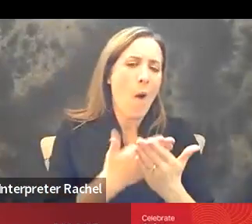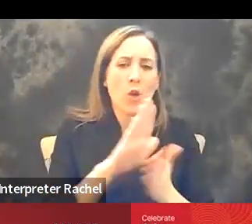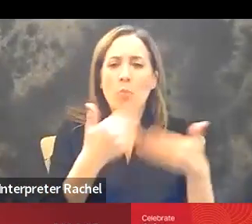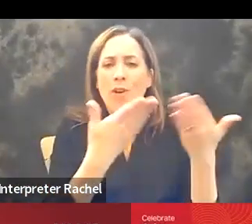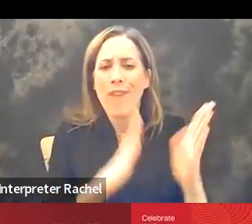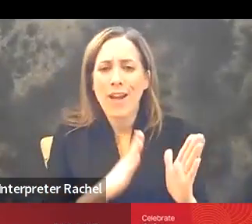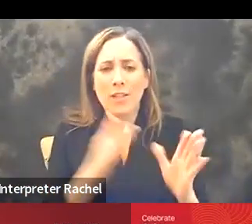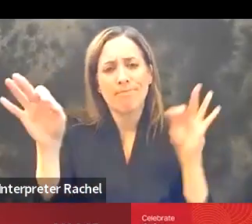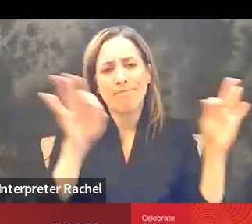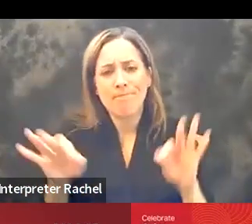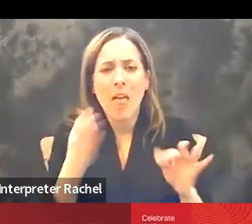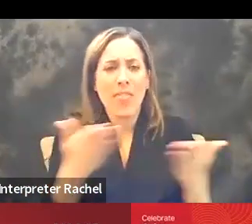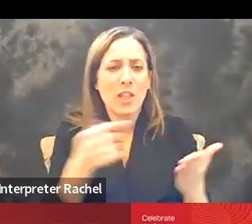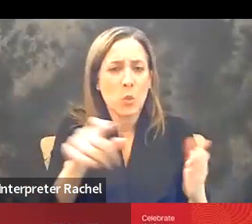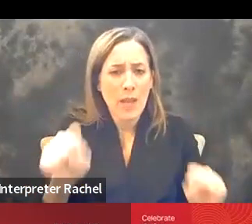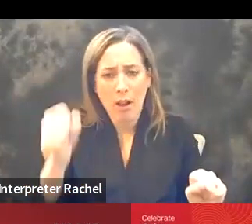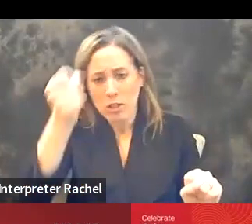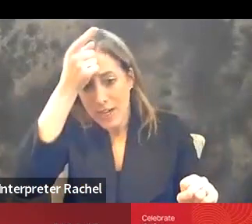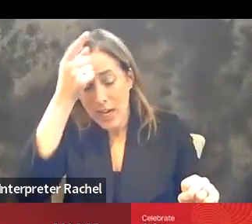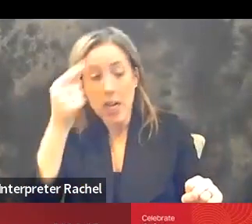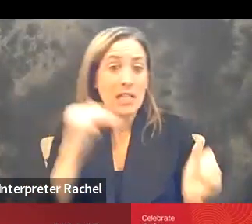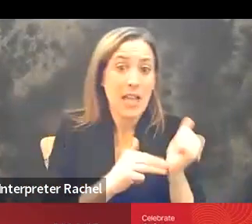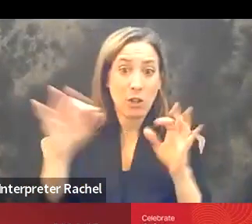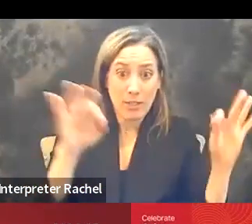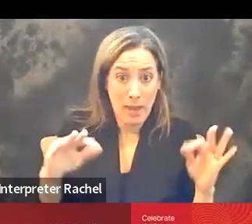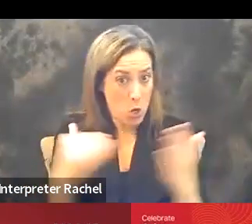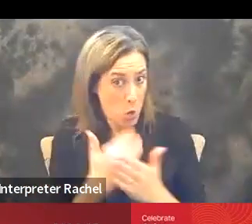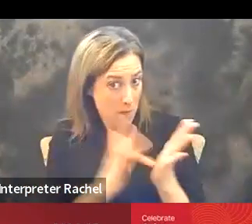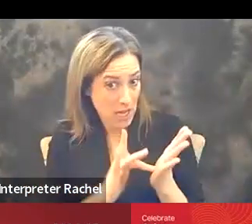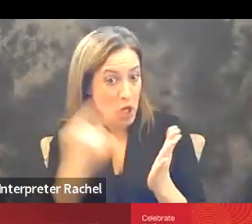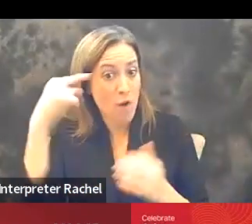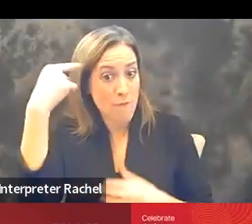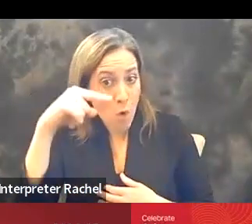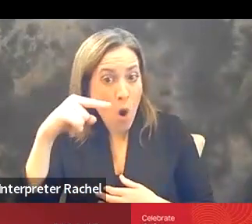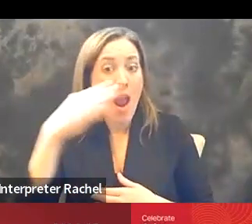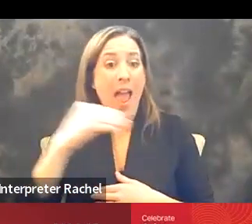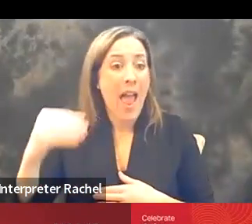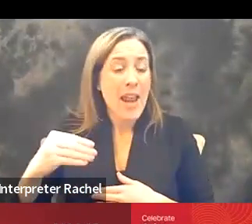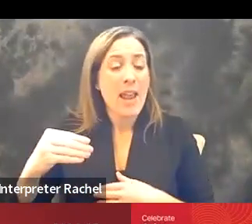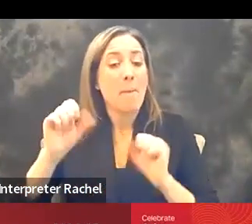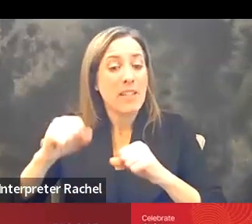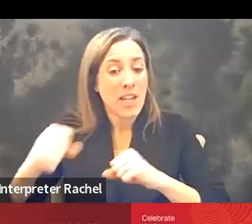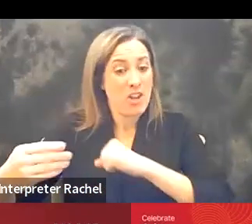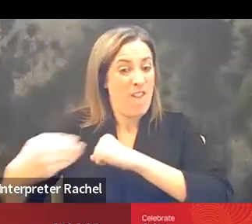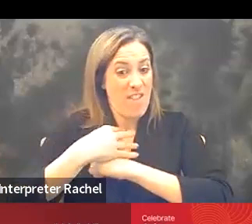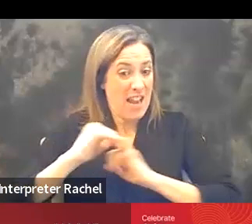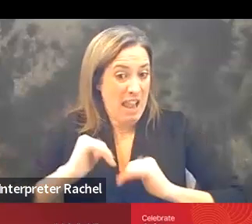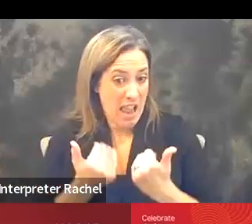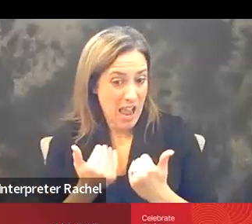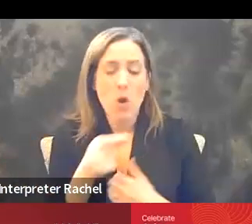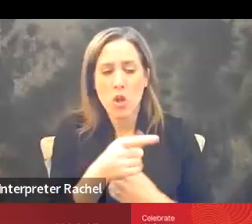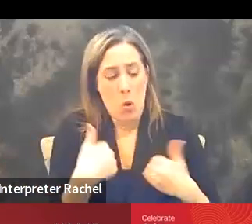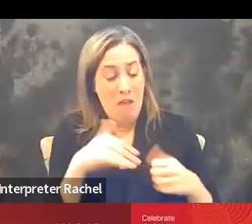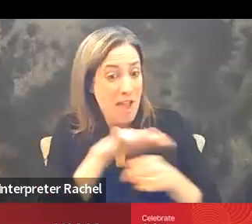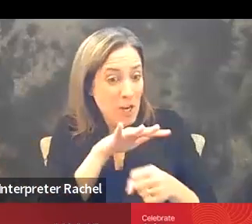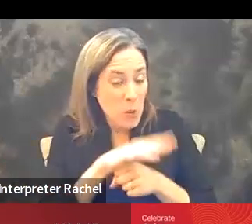could understand? Did someone tell you about a new medication and what it was for and the side effects to watch out for and how to use it? Did you have adequate information